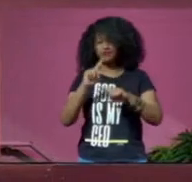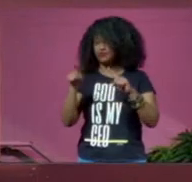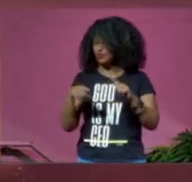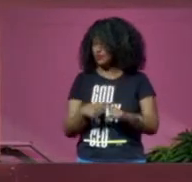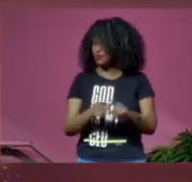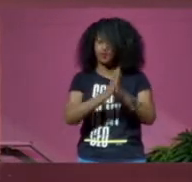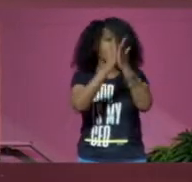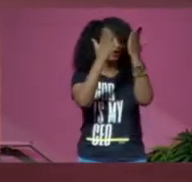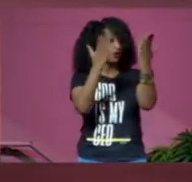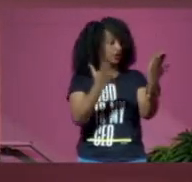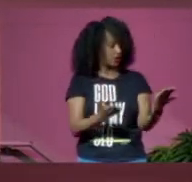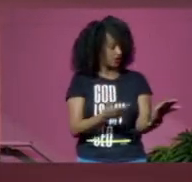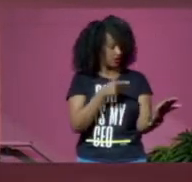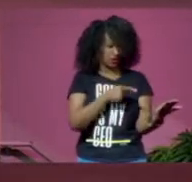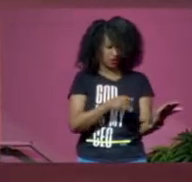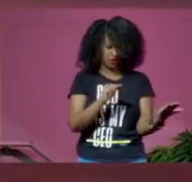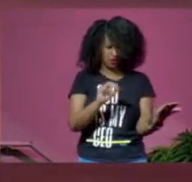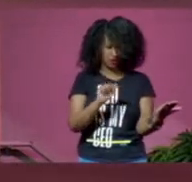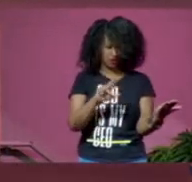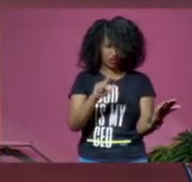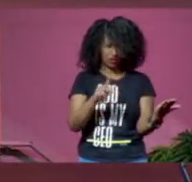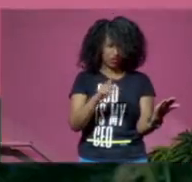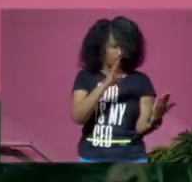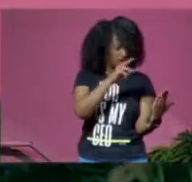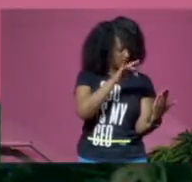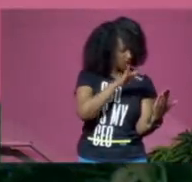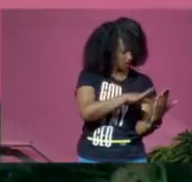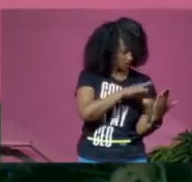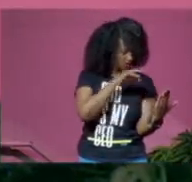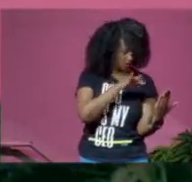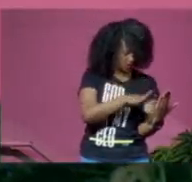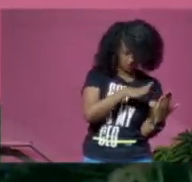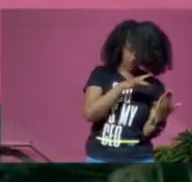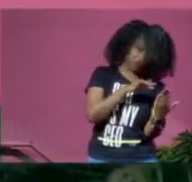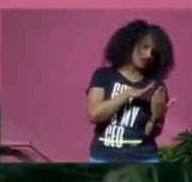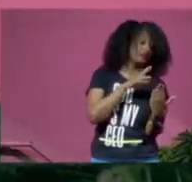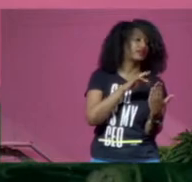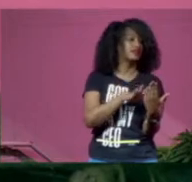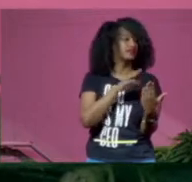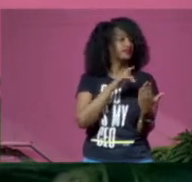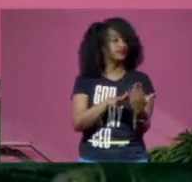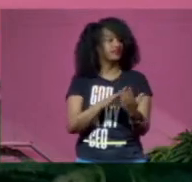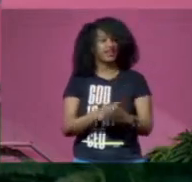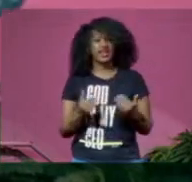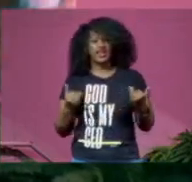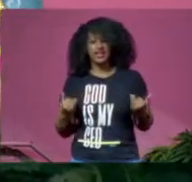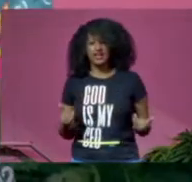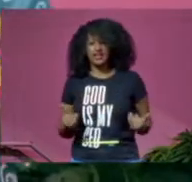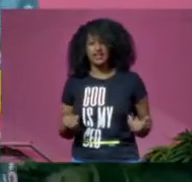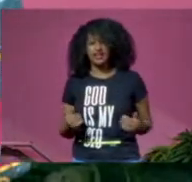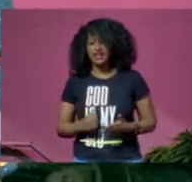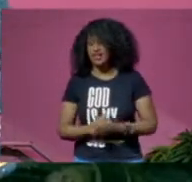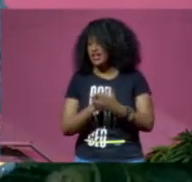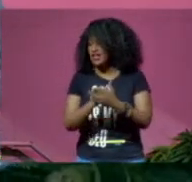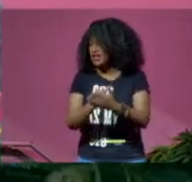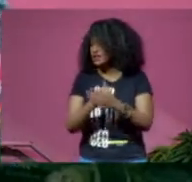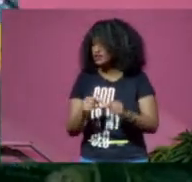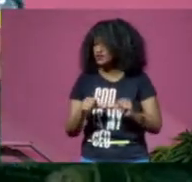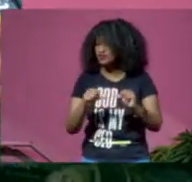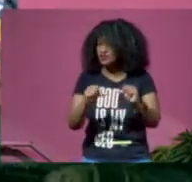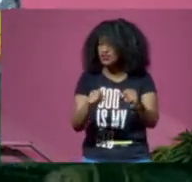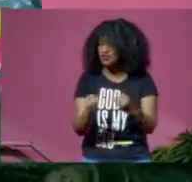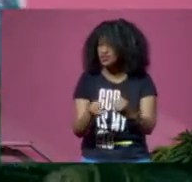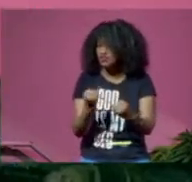gospel and the first chapter, I couldn't help but think about it. Why? Because Mark literally sets us down in the infancy